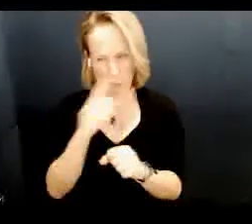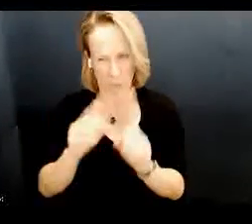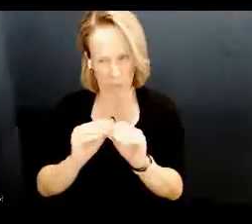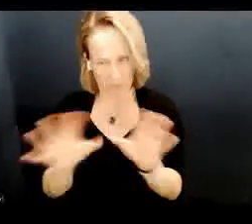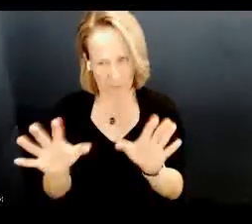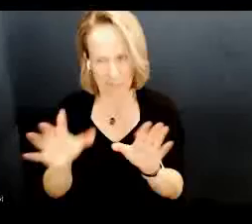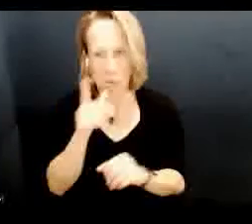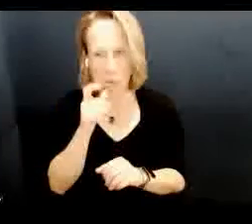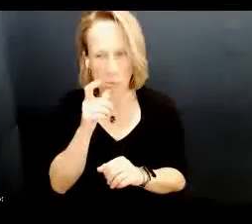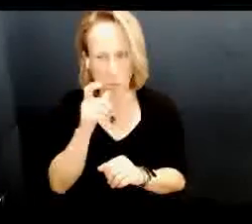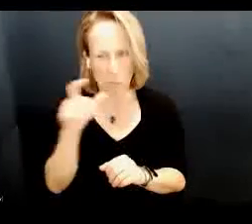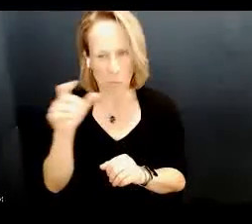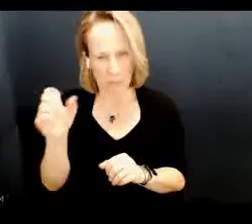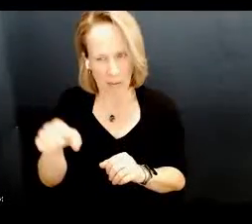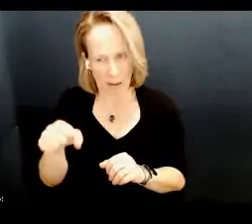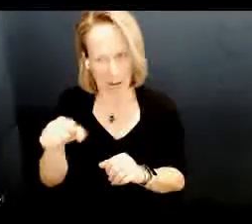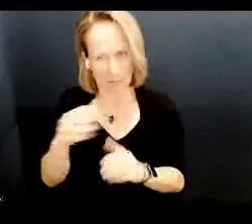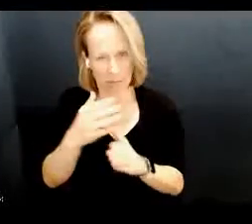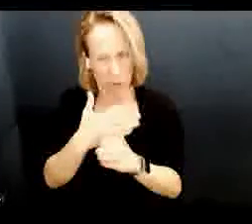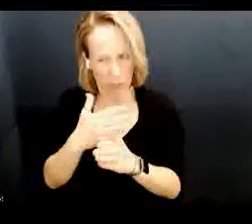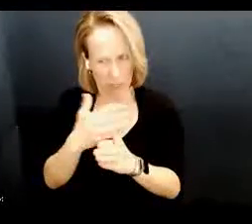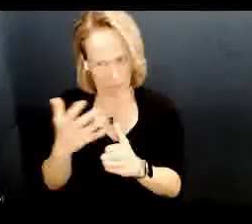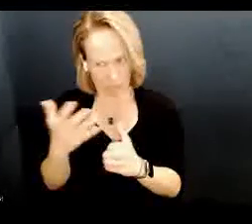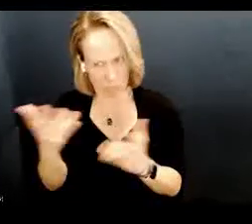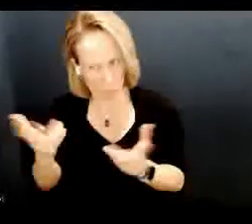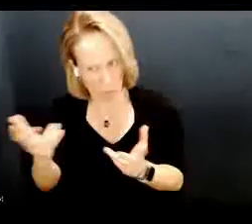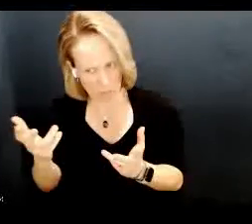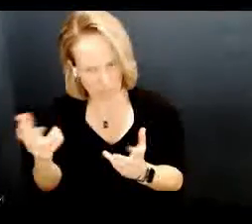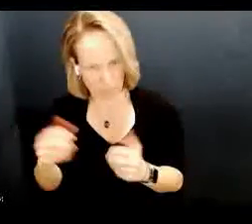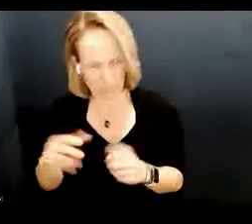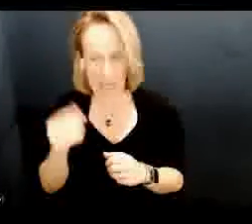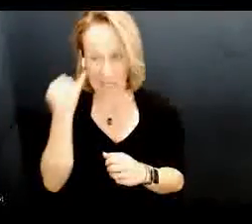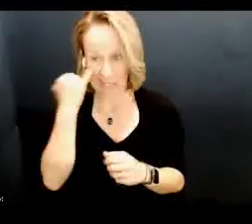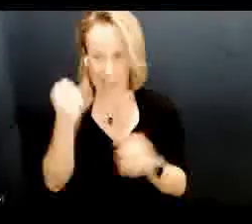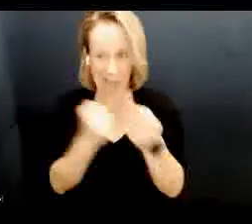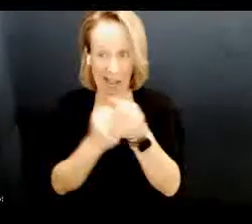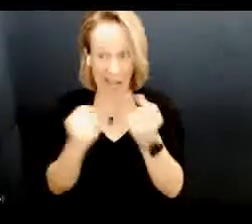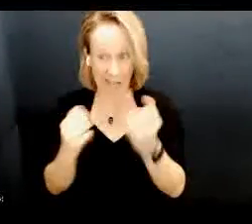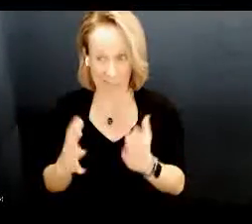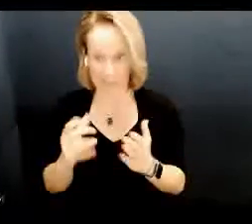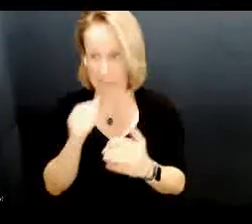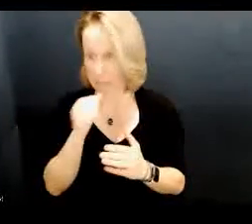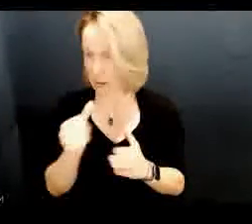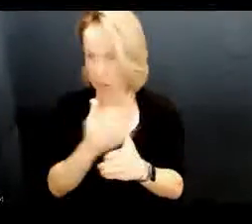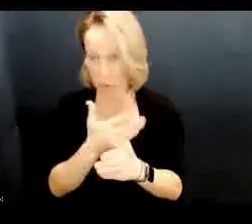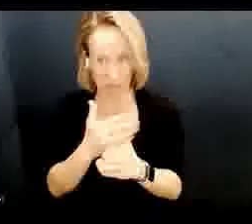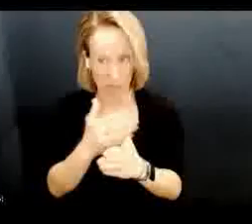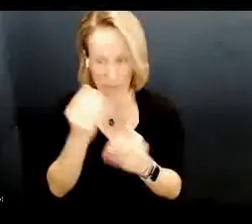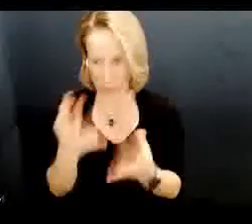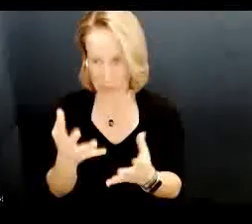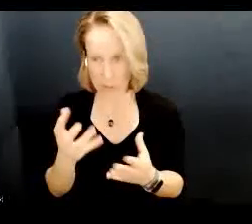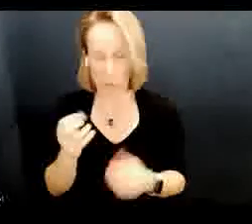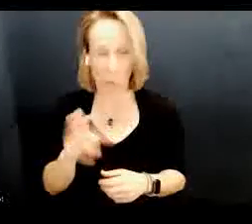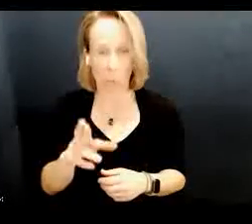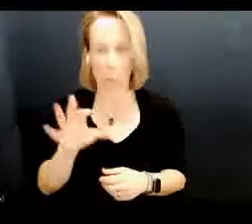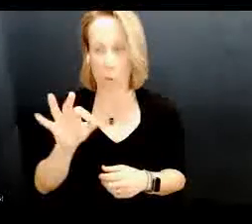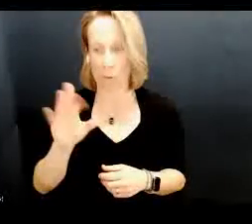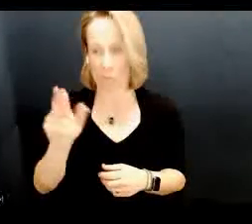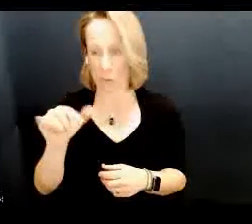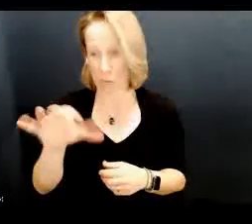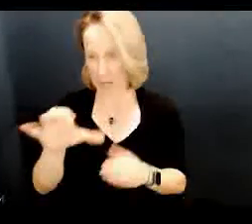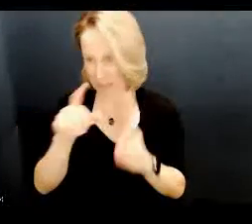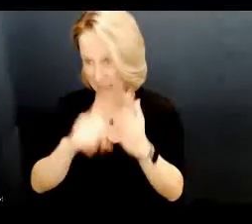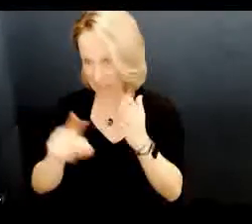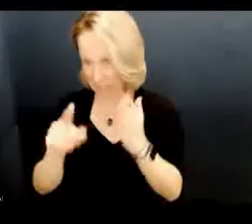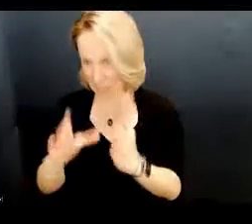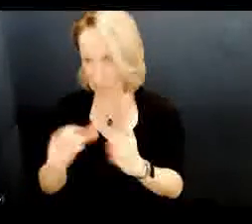what, and that if advocates aren't sharing information or if forensic examiners aren't sharing information, it's clear